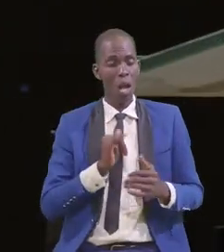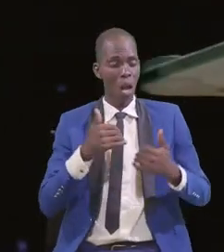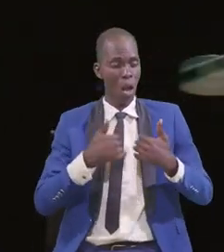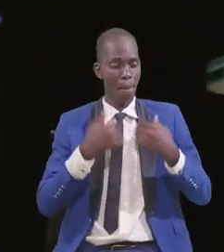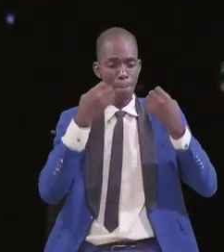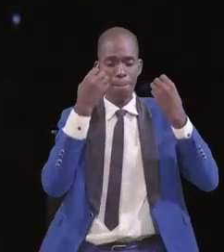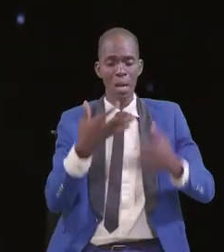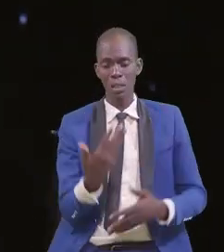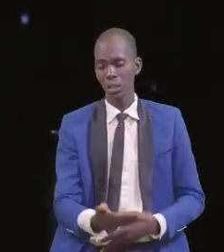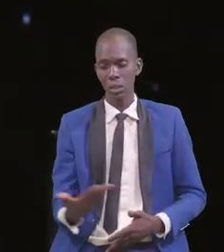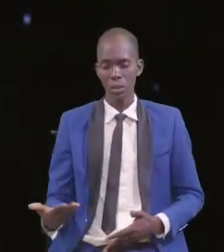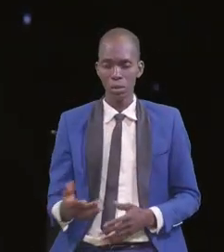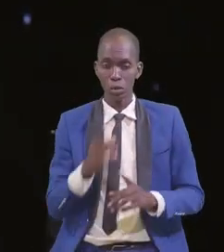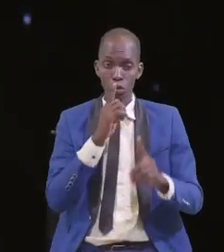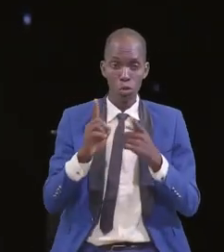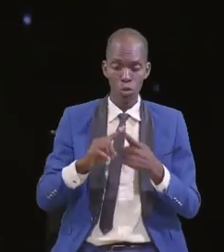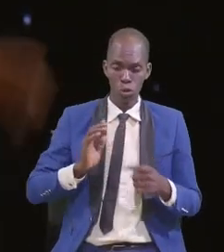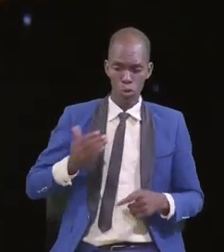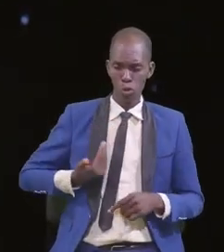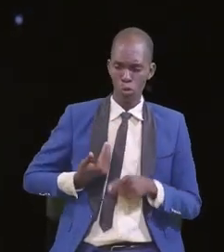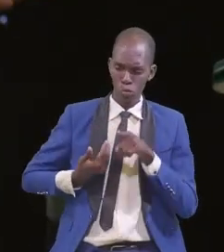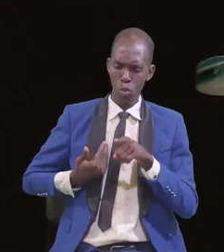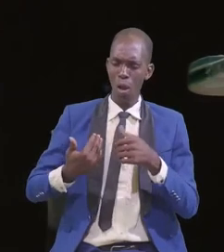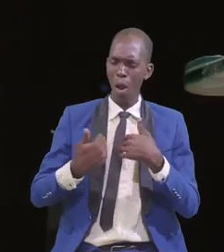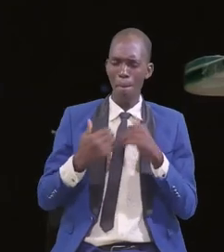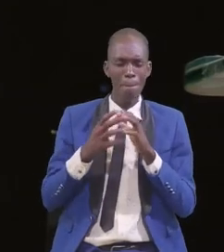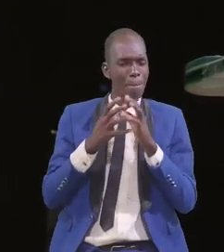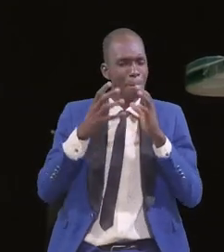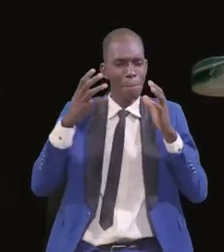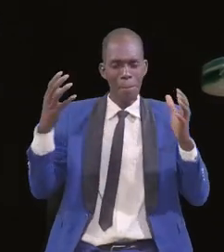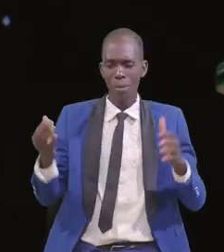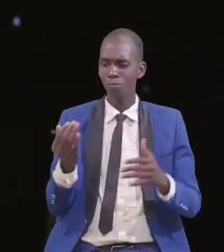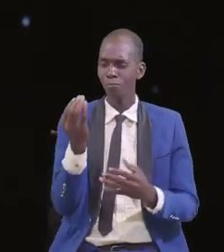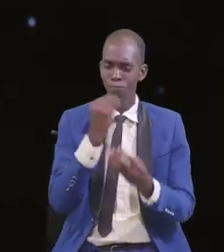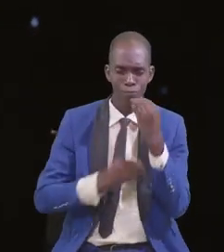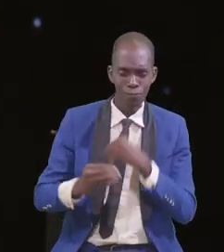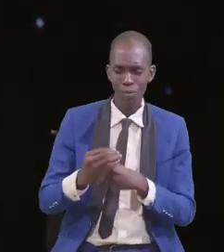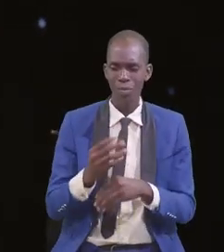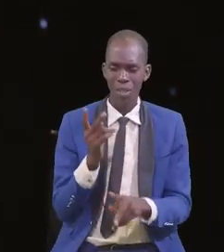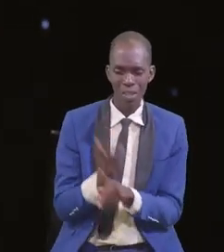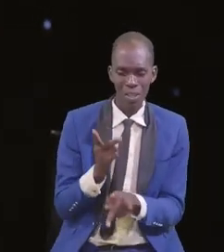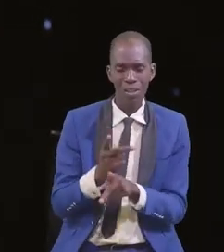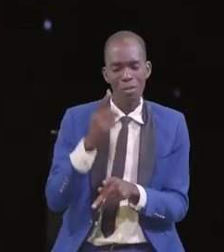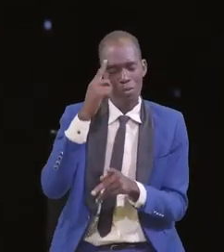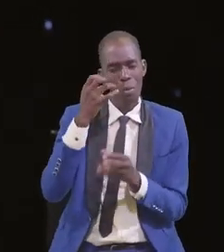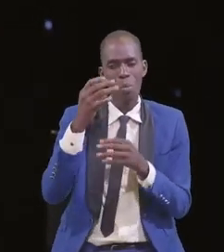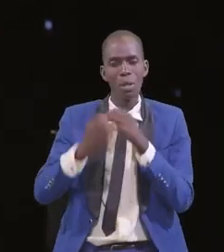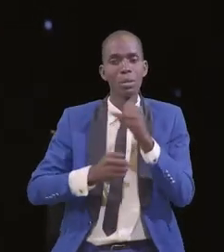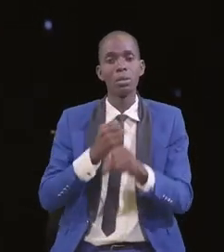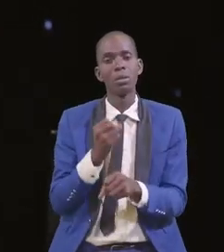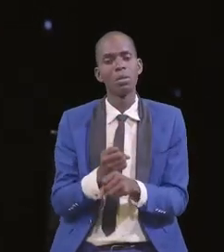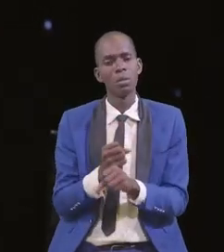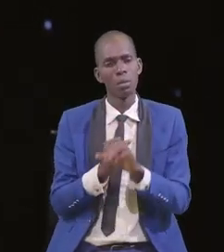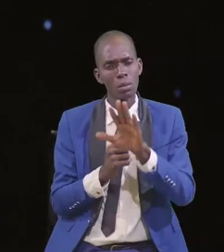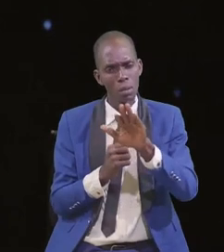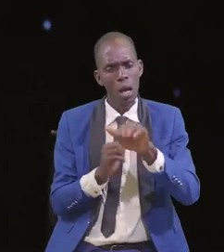He said, thou hast much goods laid up for many years. Man, how do